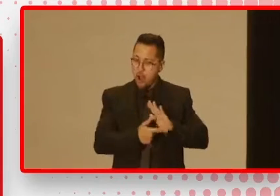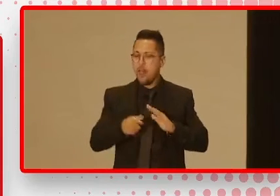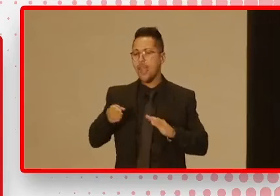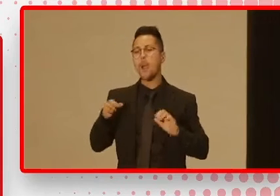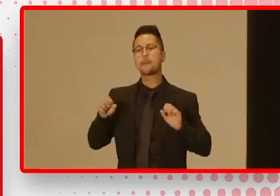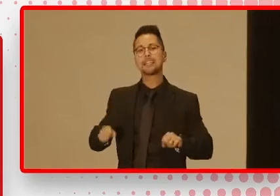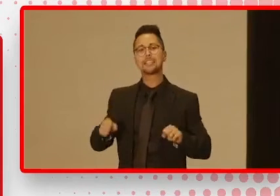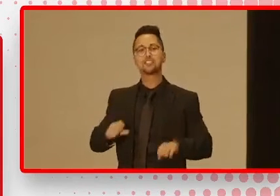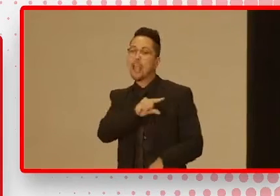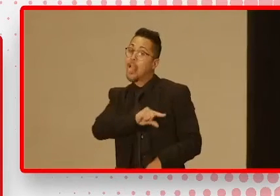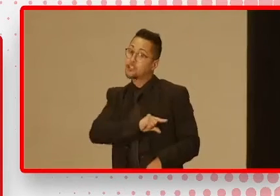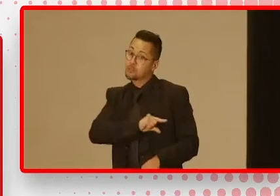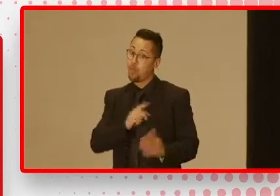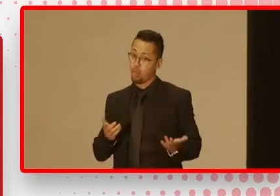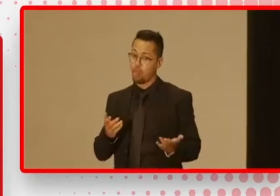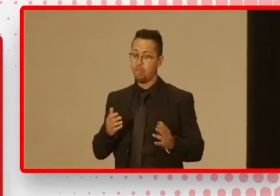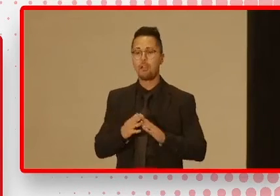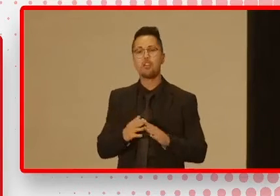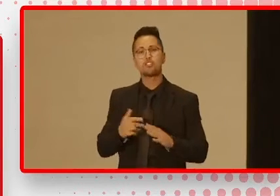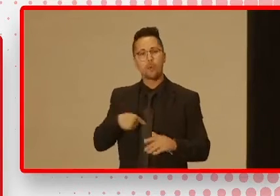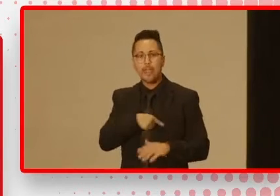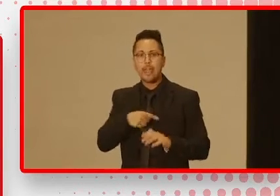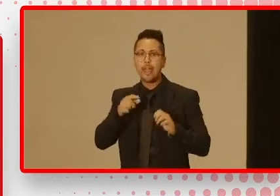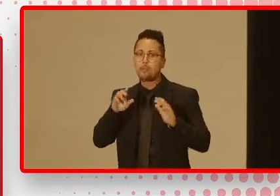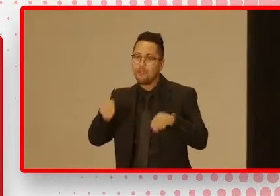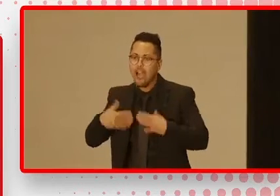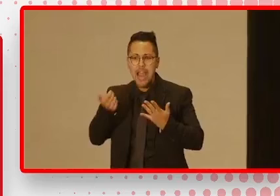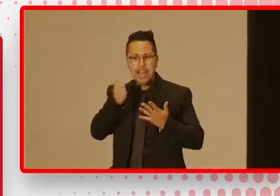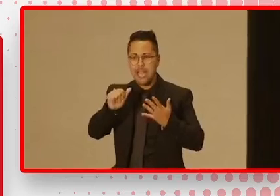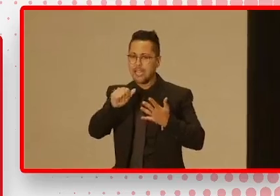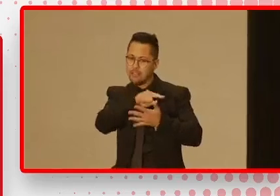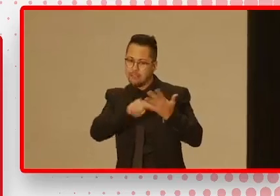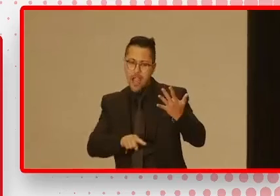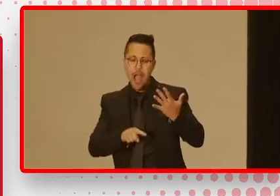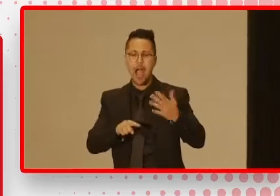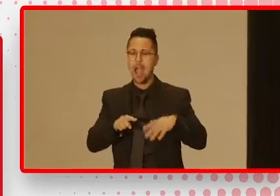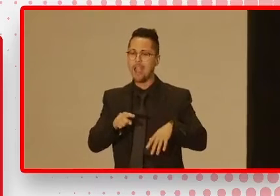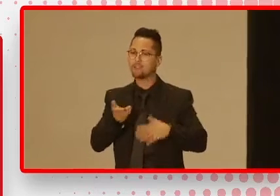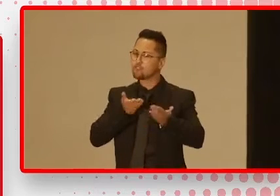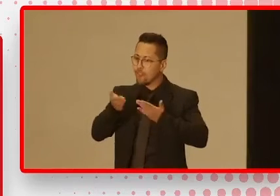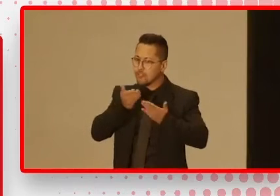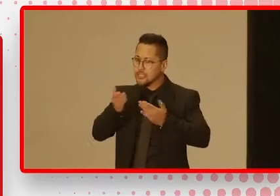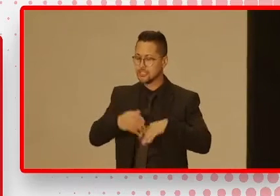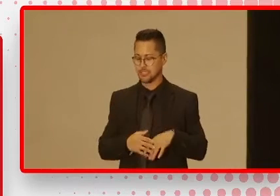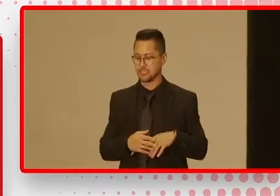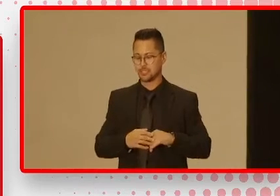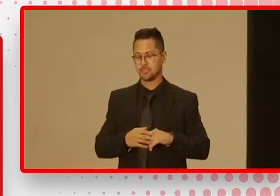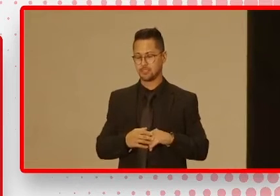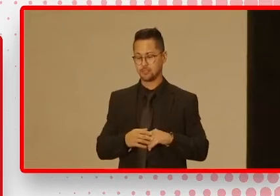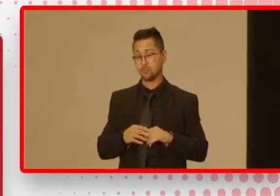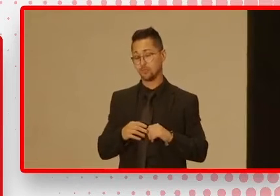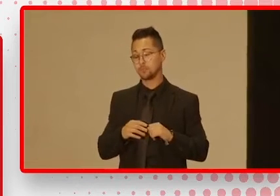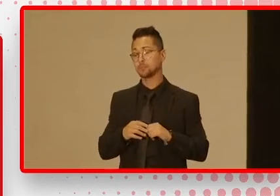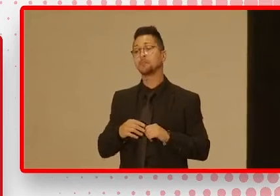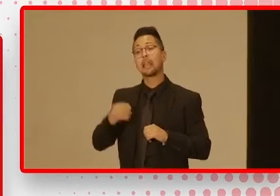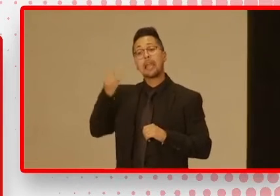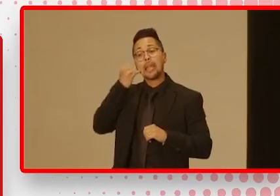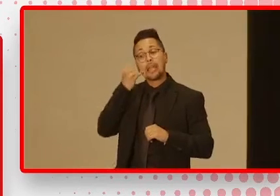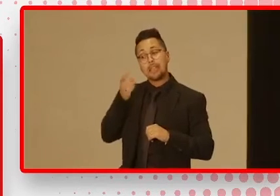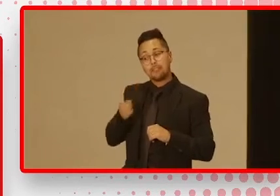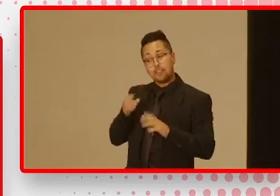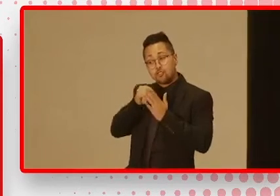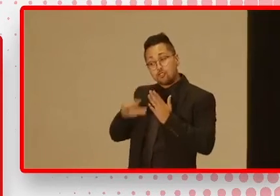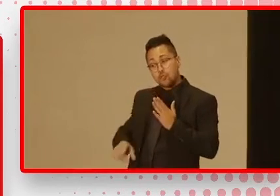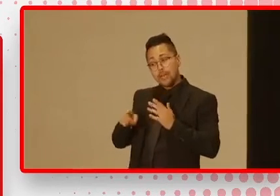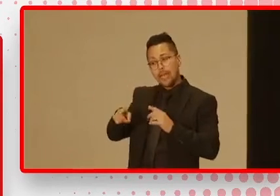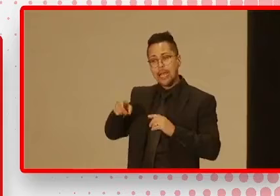eligible, and we can go ahead and start providing any of those 5 pre-employment transition services. Now, if that student needs